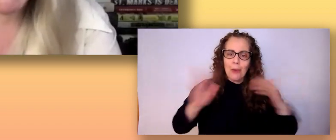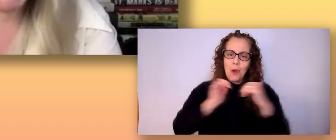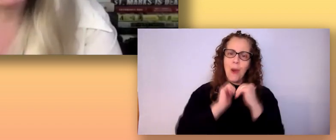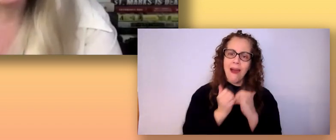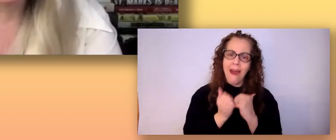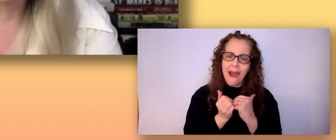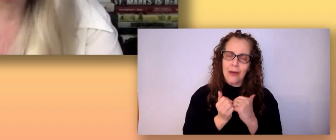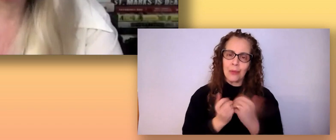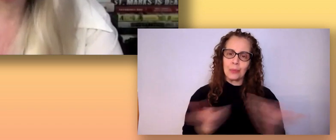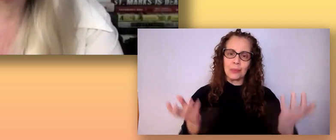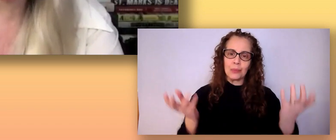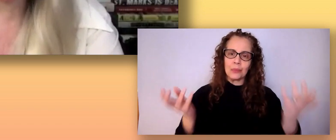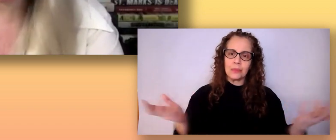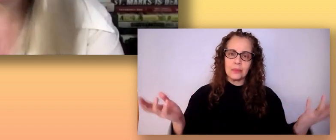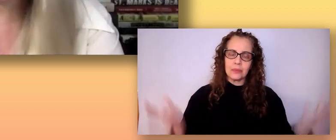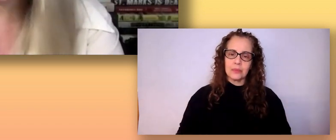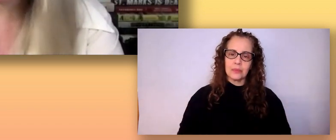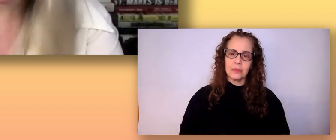do that.